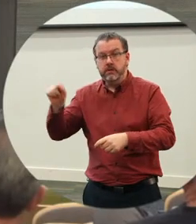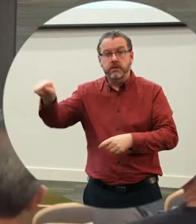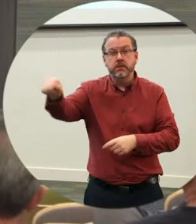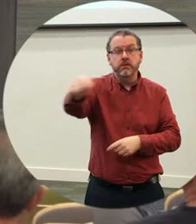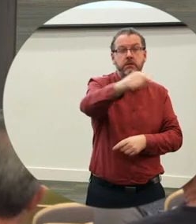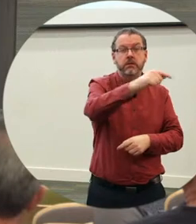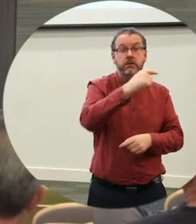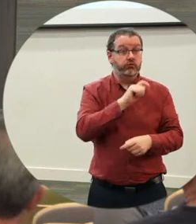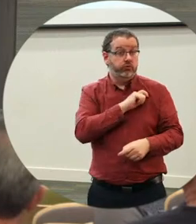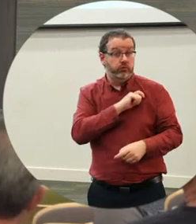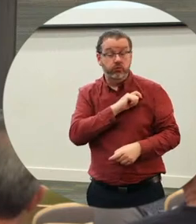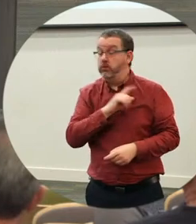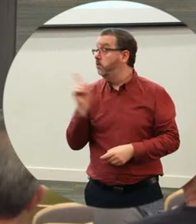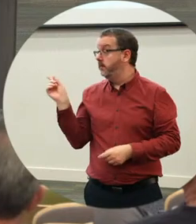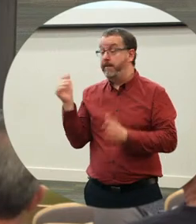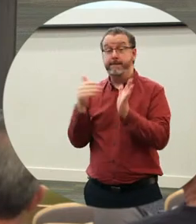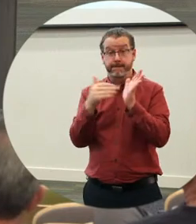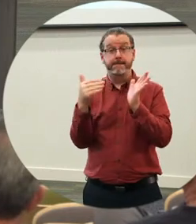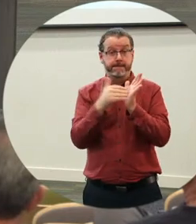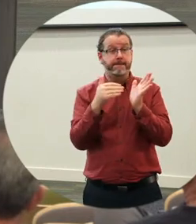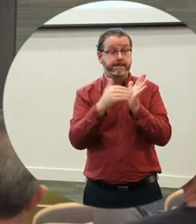That is true. And